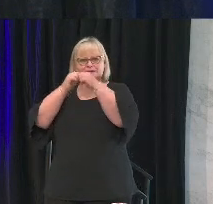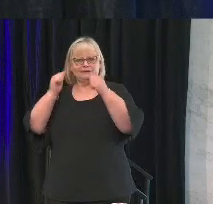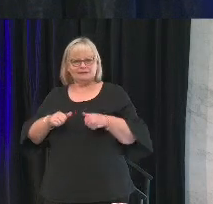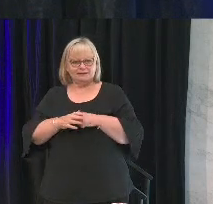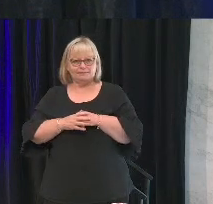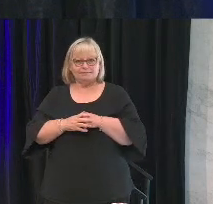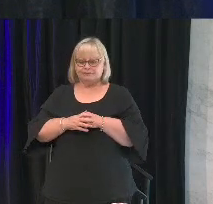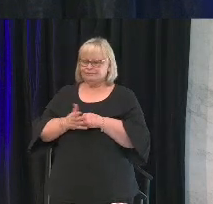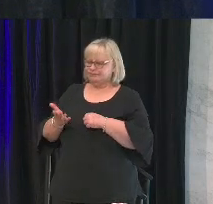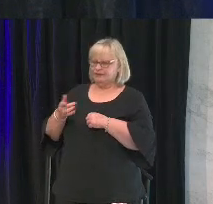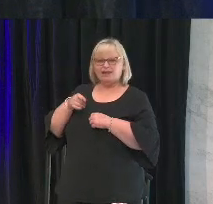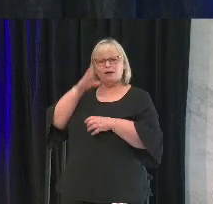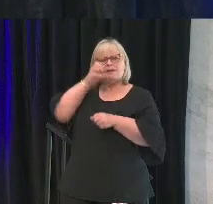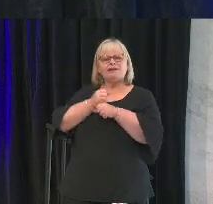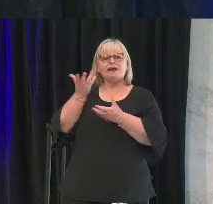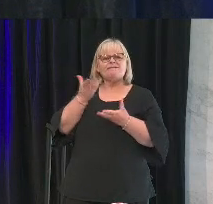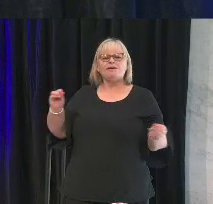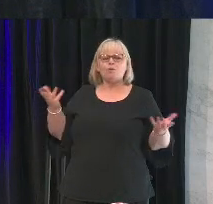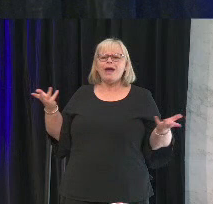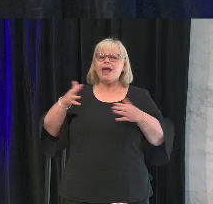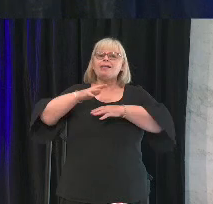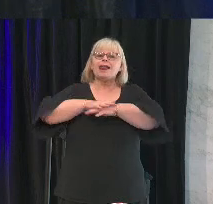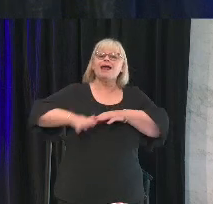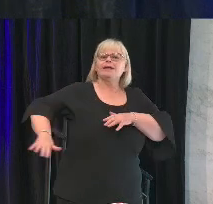get from the land that we're on,